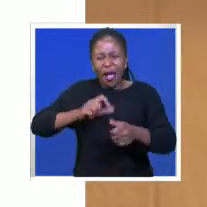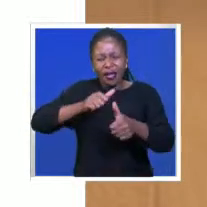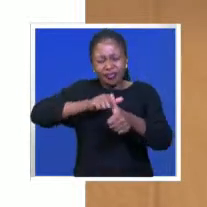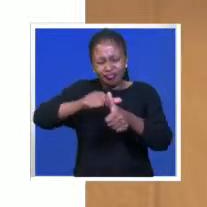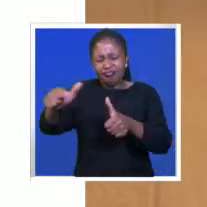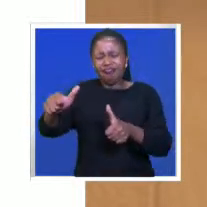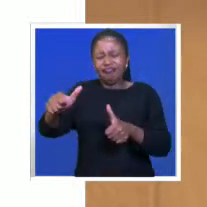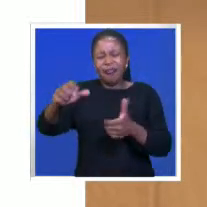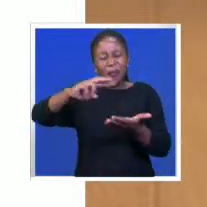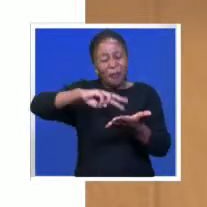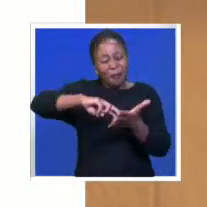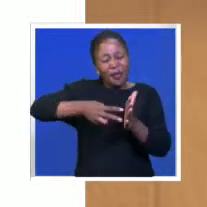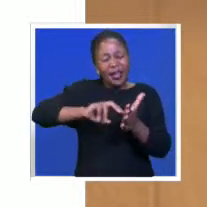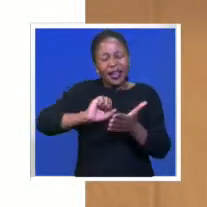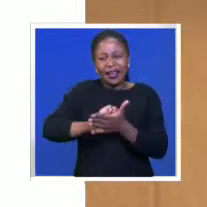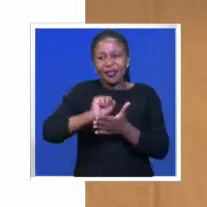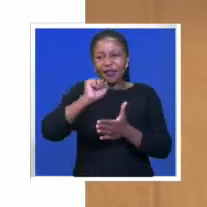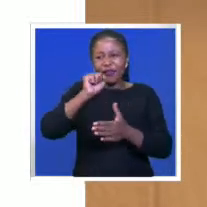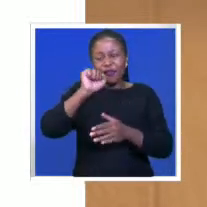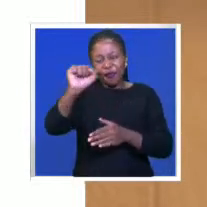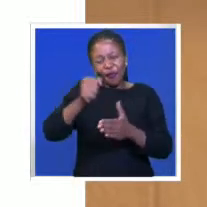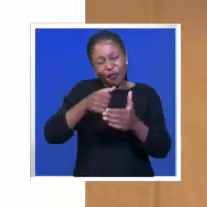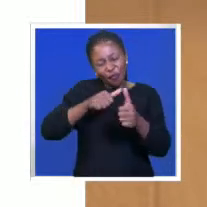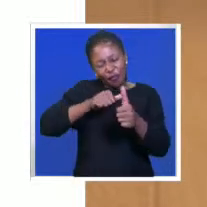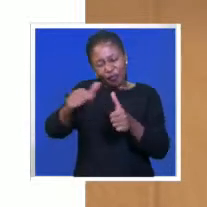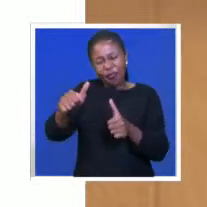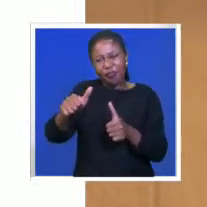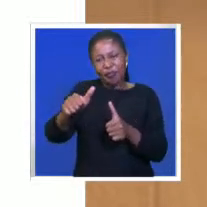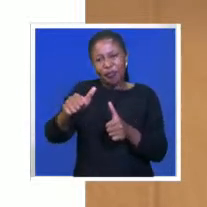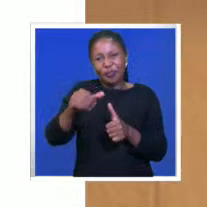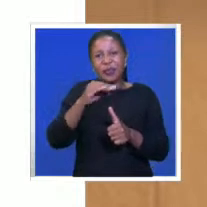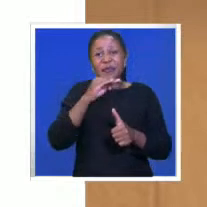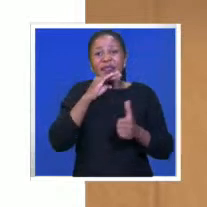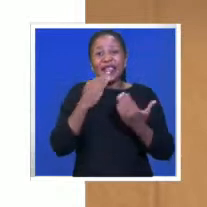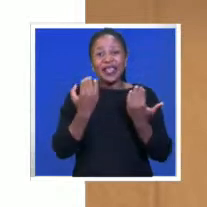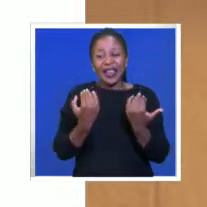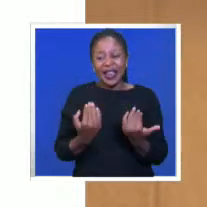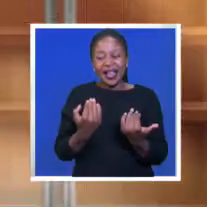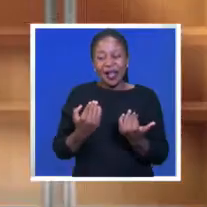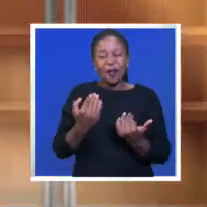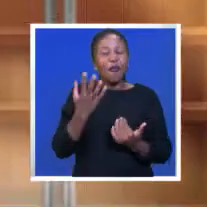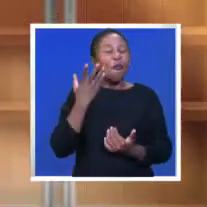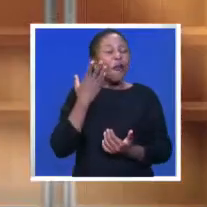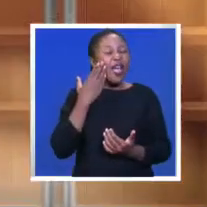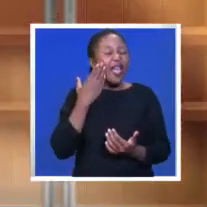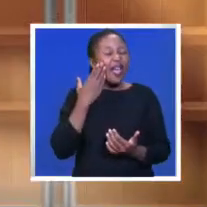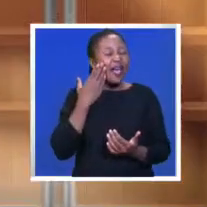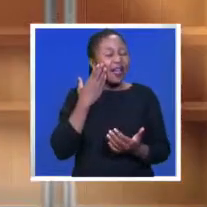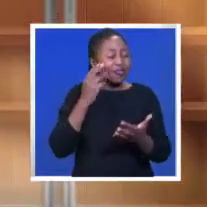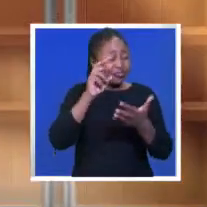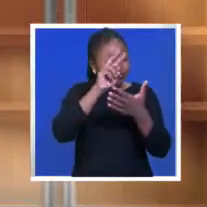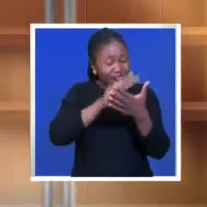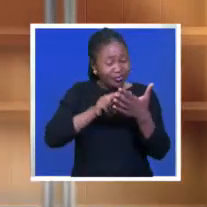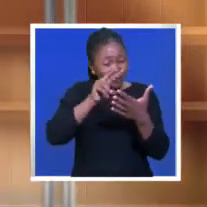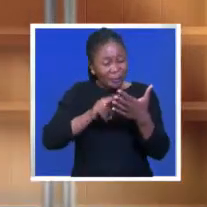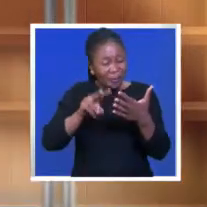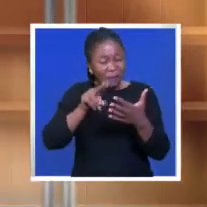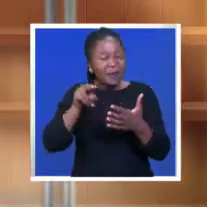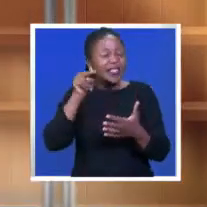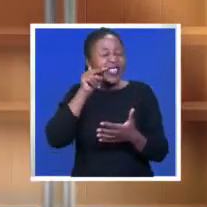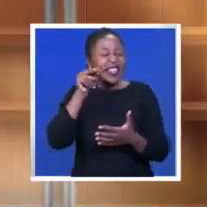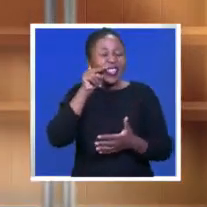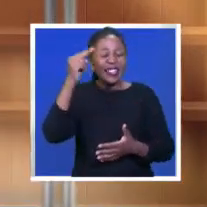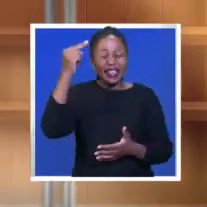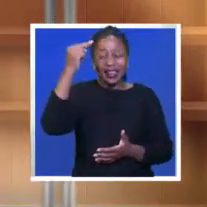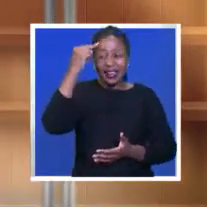now I'm sure you understand that when you read a text, you need to understand it, you need to comprehend it in order for